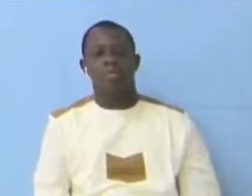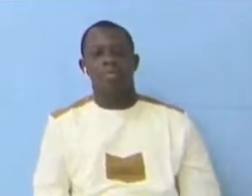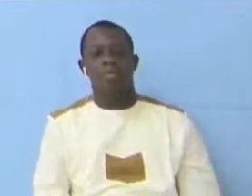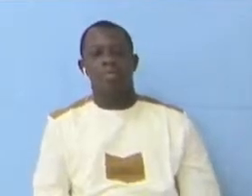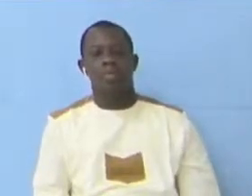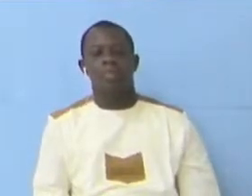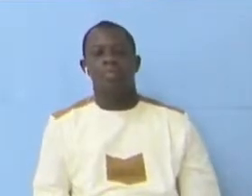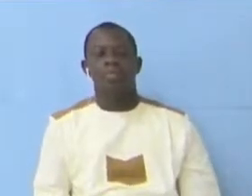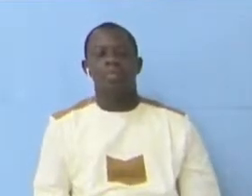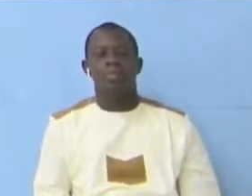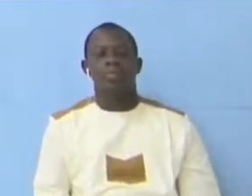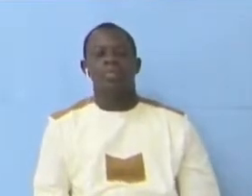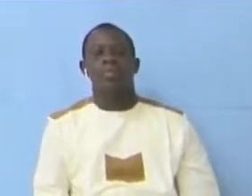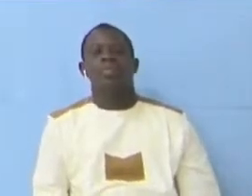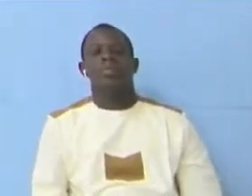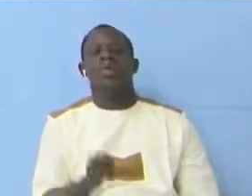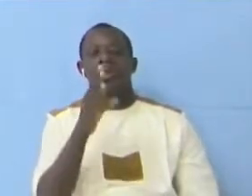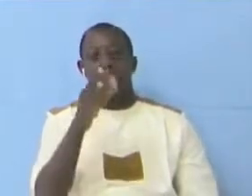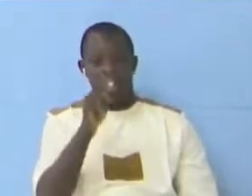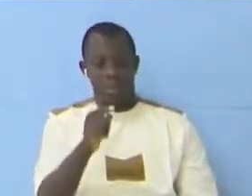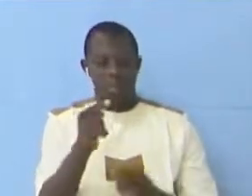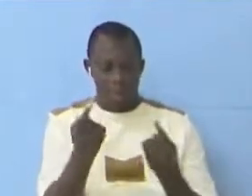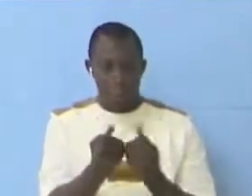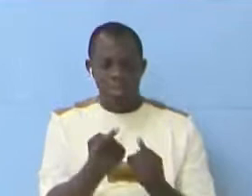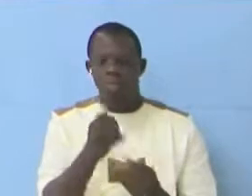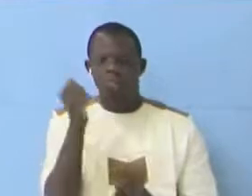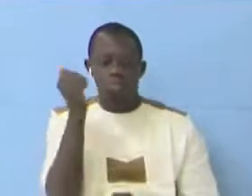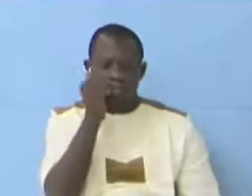No, let's say it was frequent.